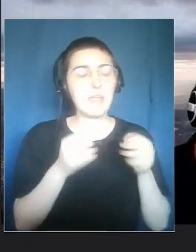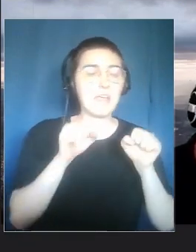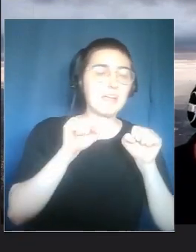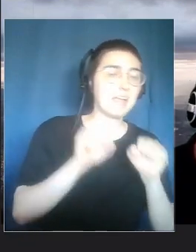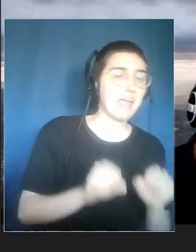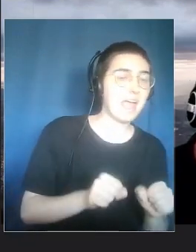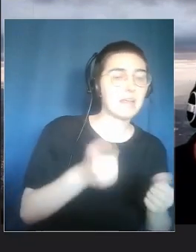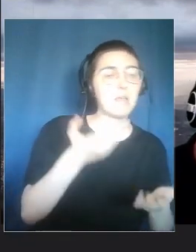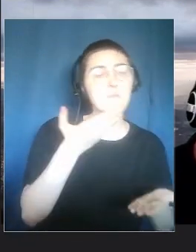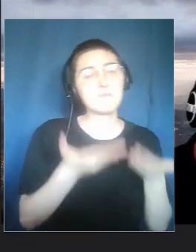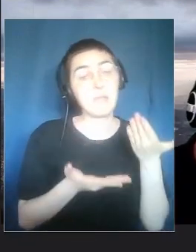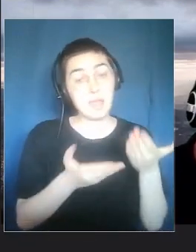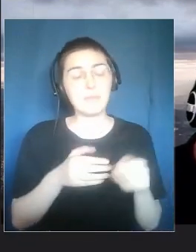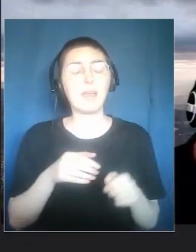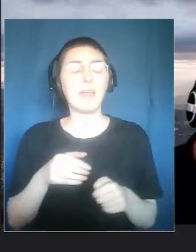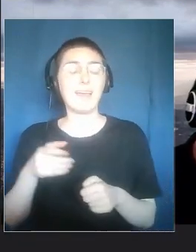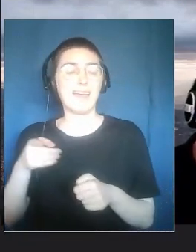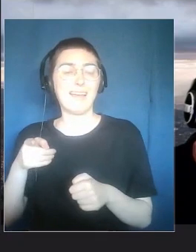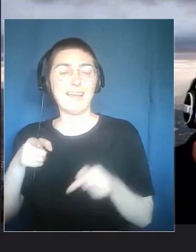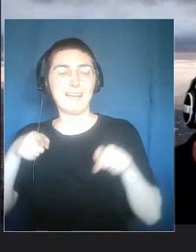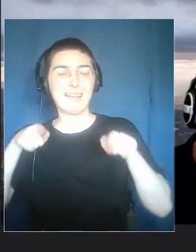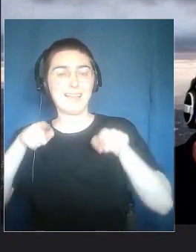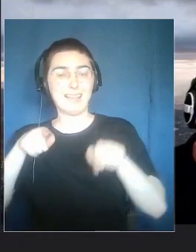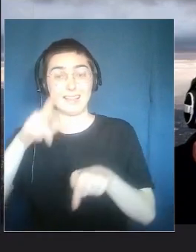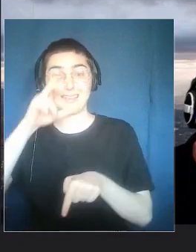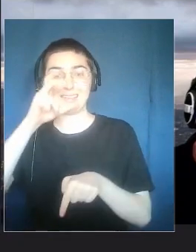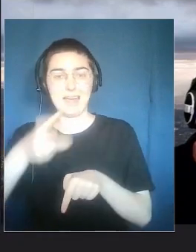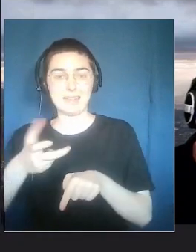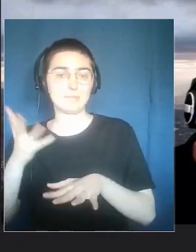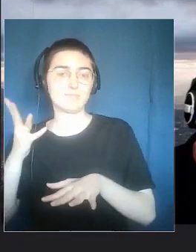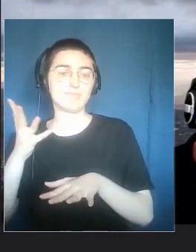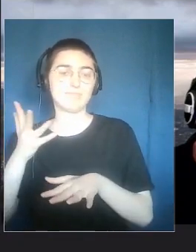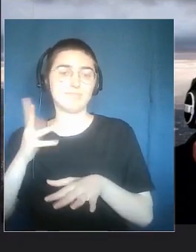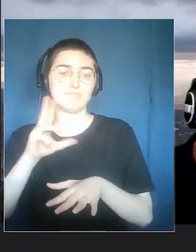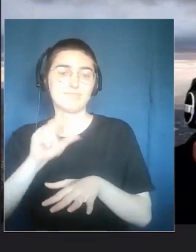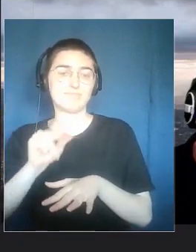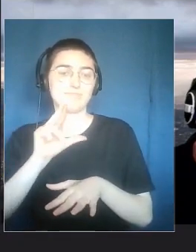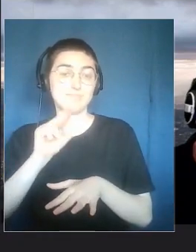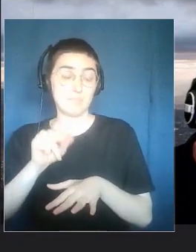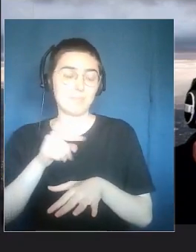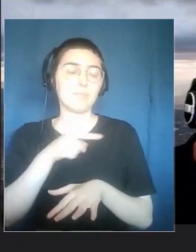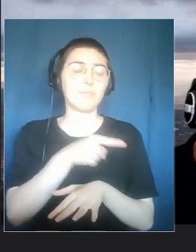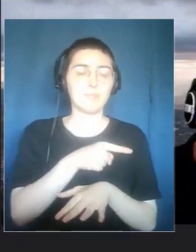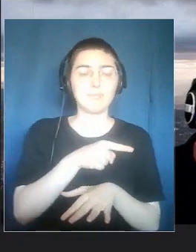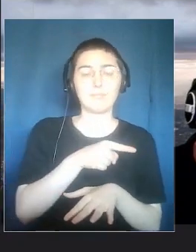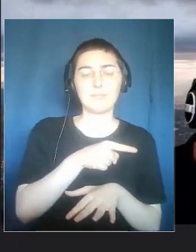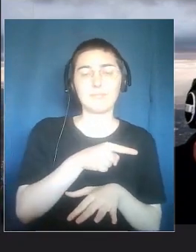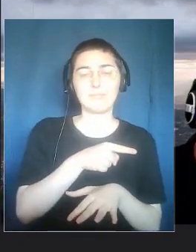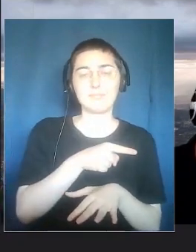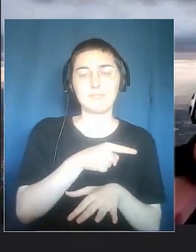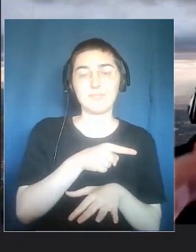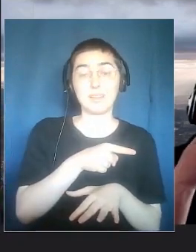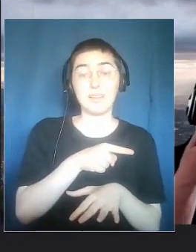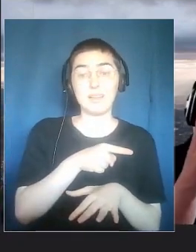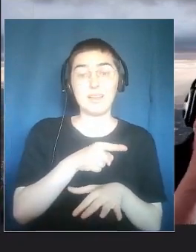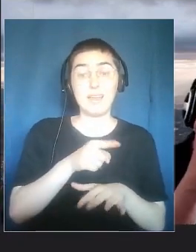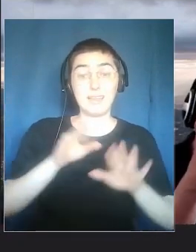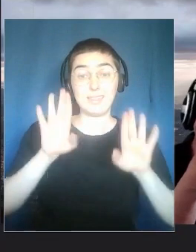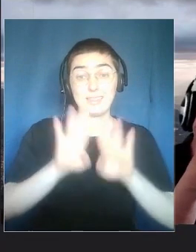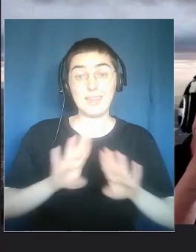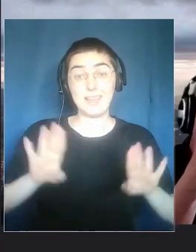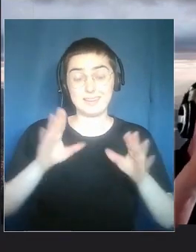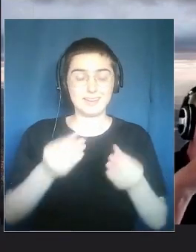And sometimes Dante talked to his